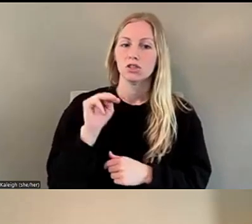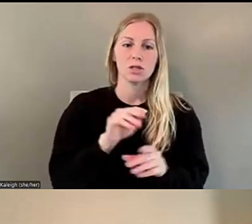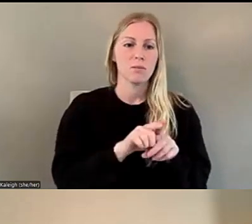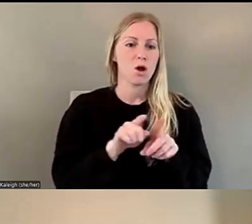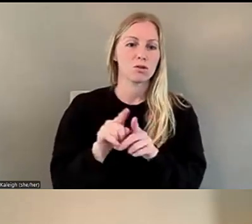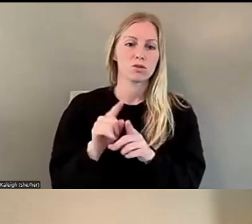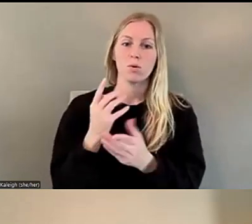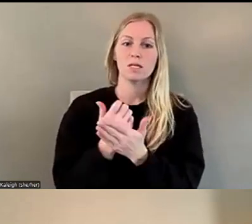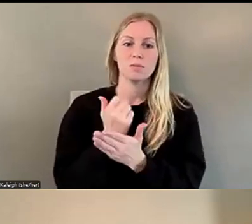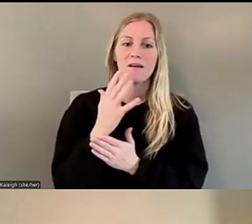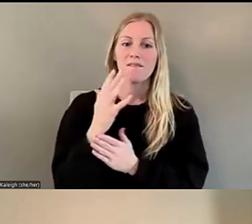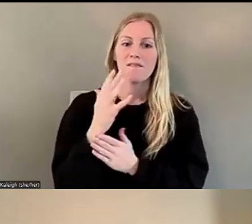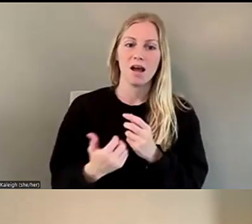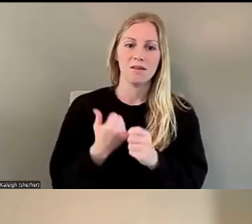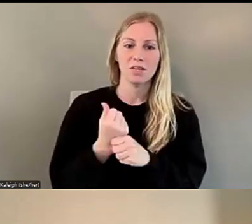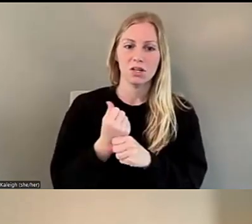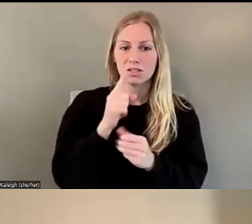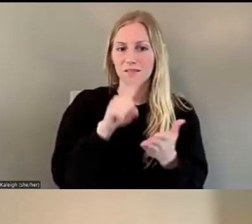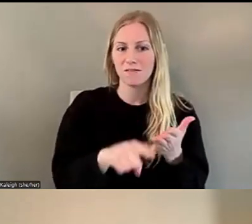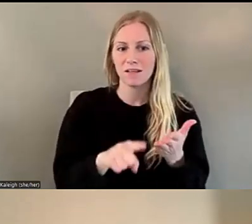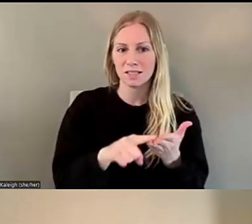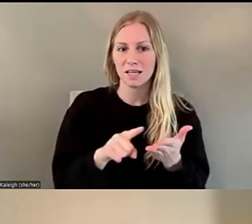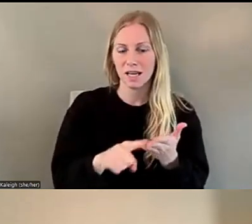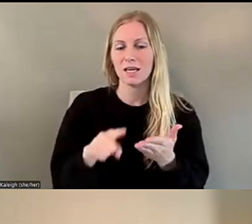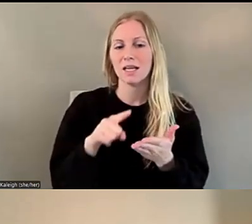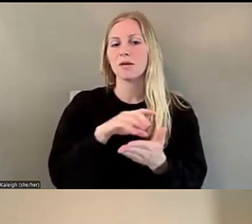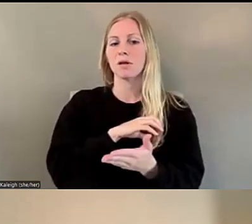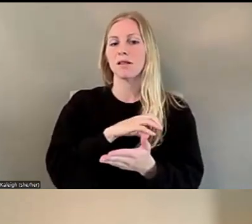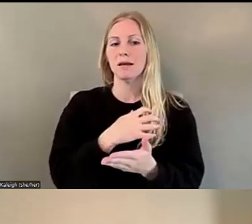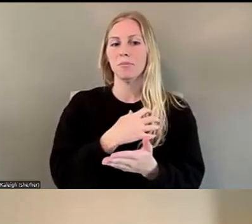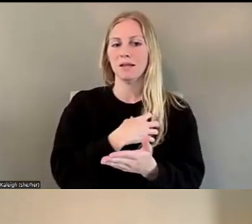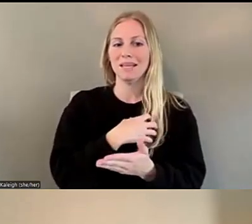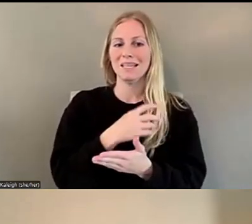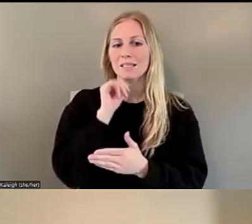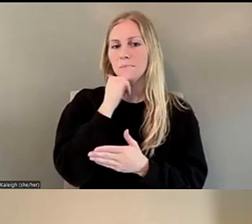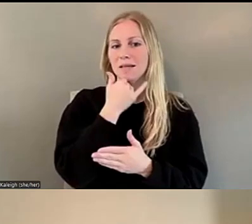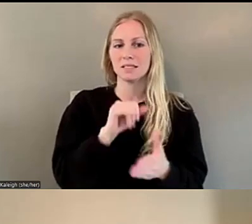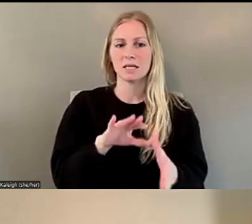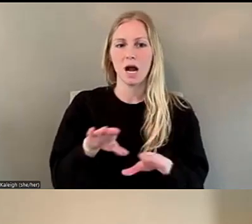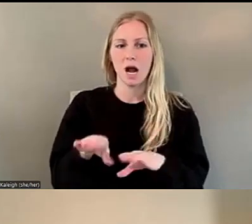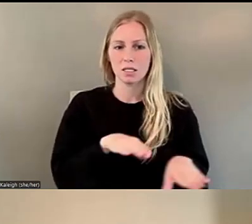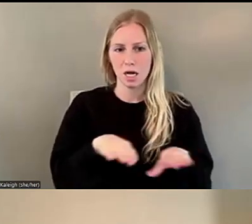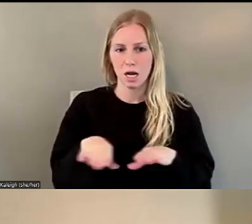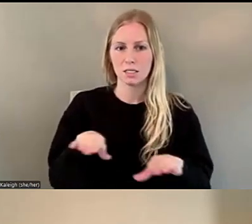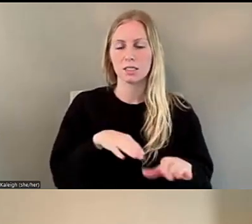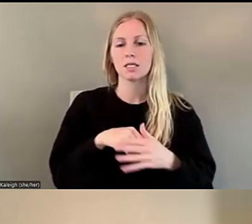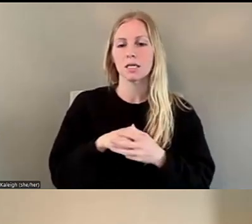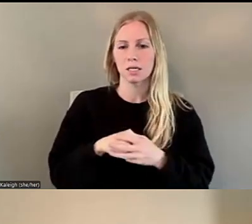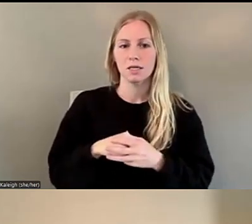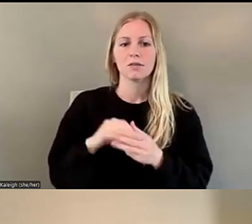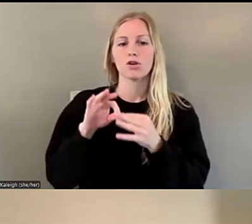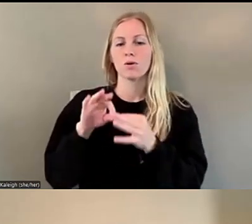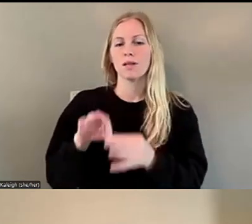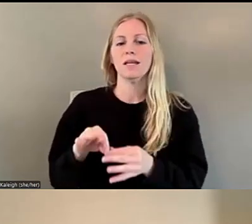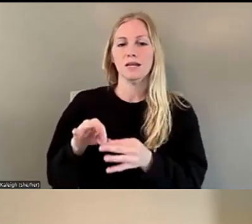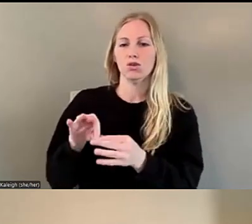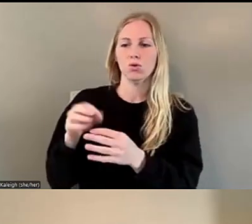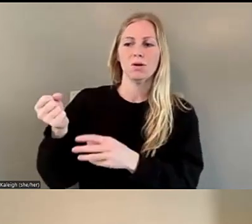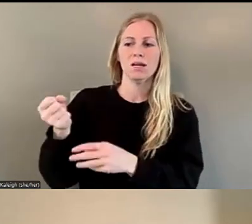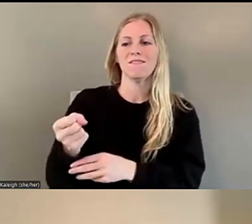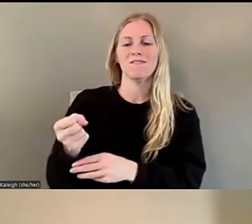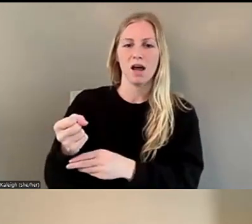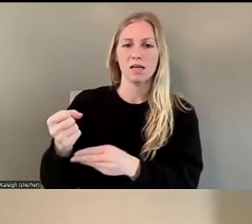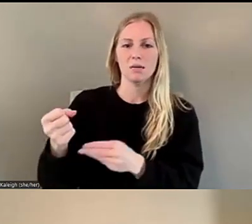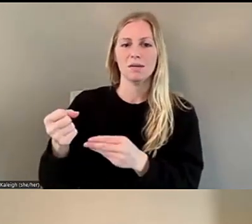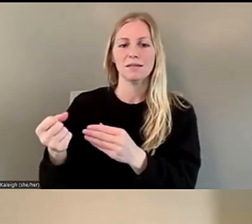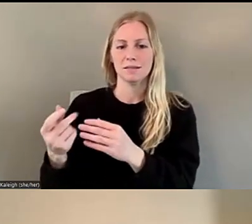years investigating and litigating police misconduct and conditions of confinement cases in the special litigation section of the